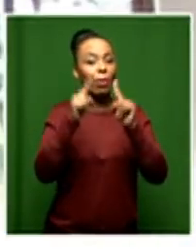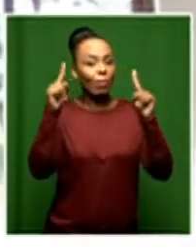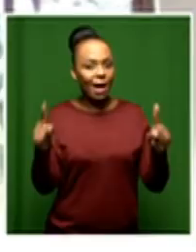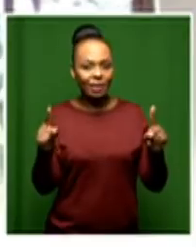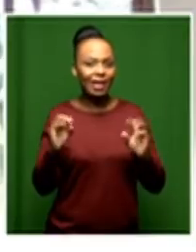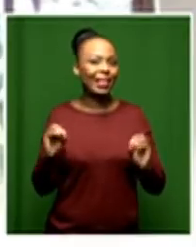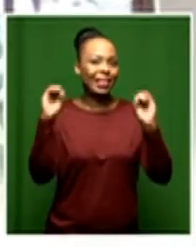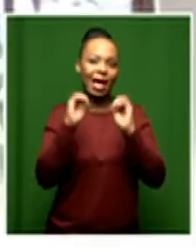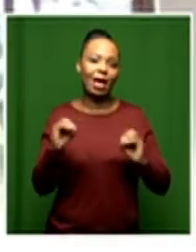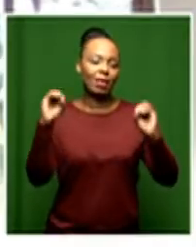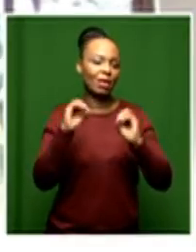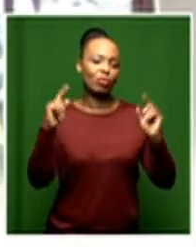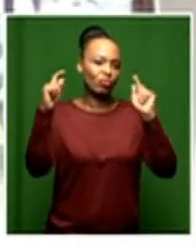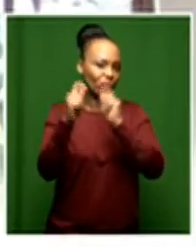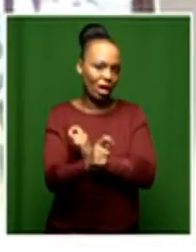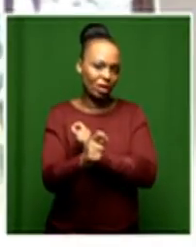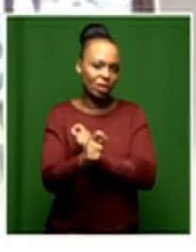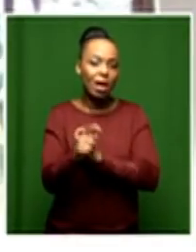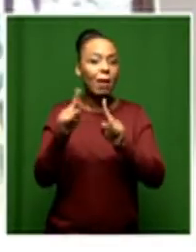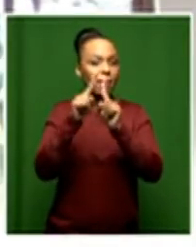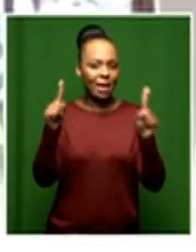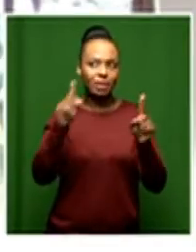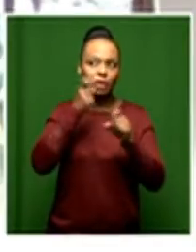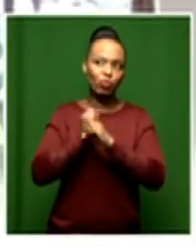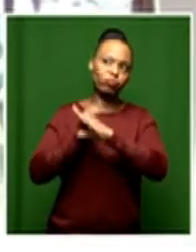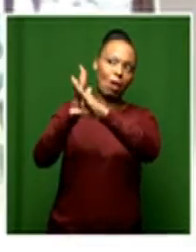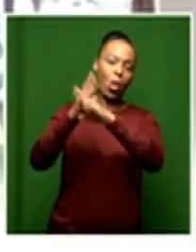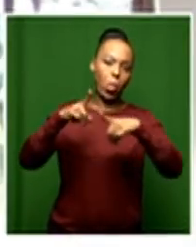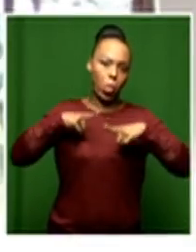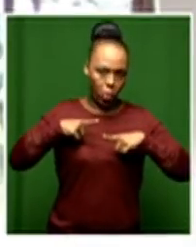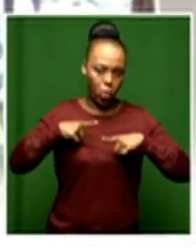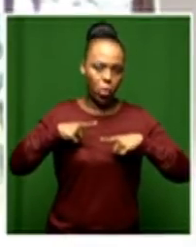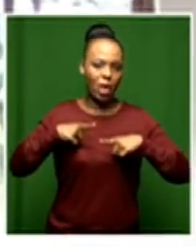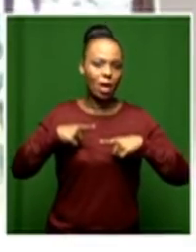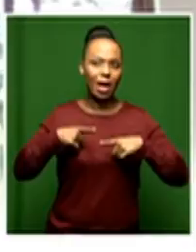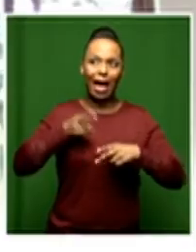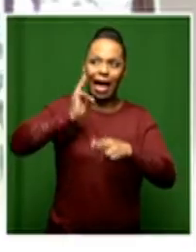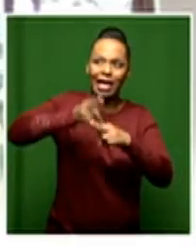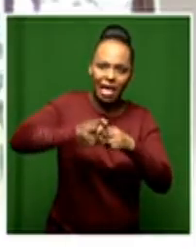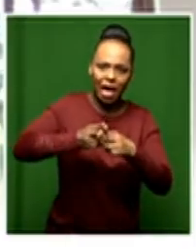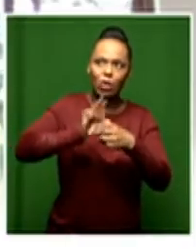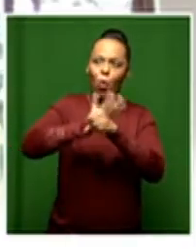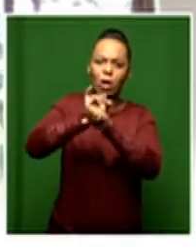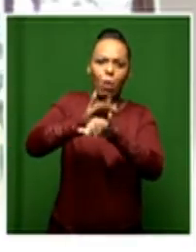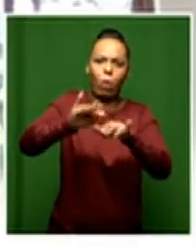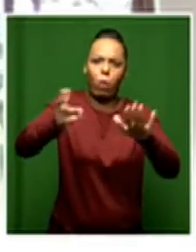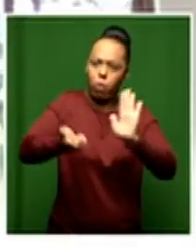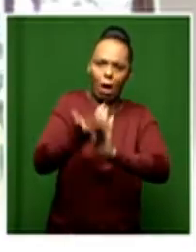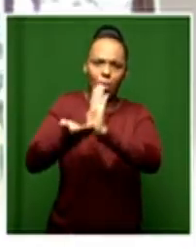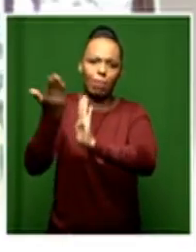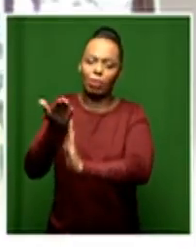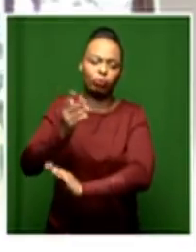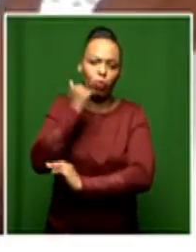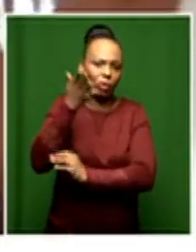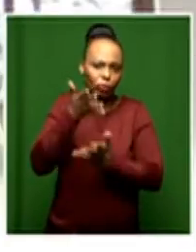nothing changes, history tends to repeat itself. Yeah. So as you highlight, we are coming to a very similar process as end of